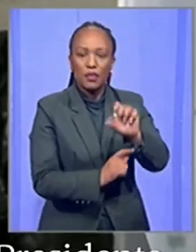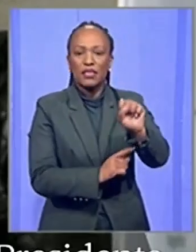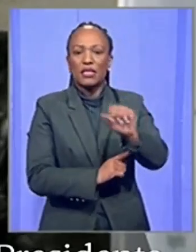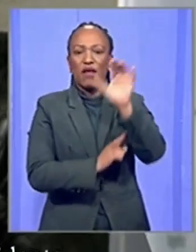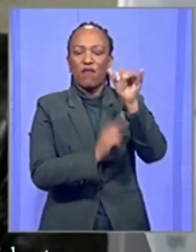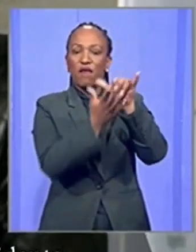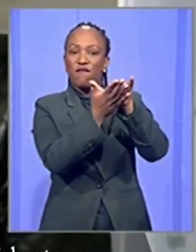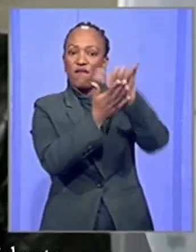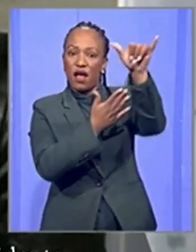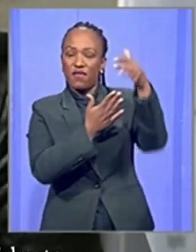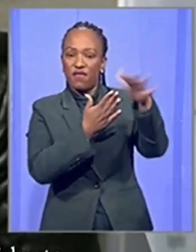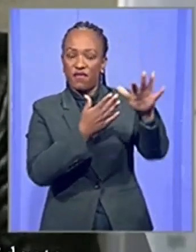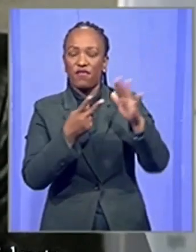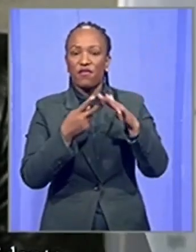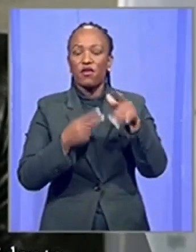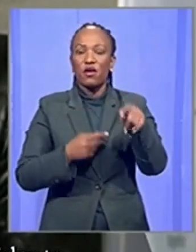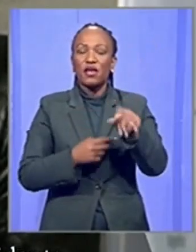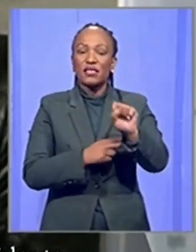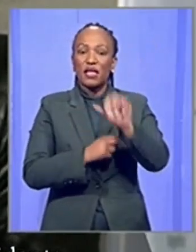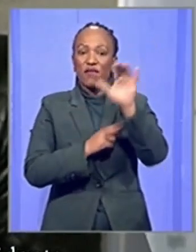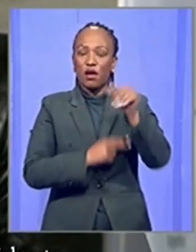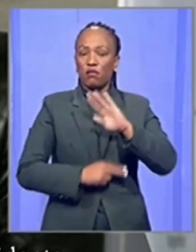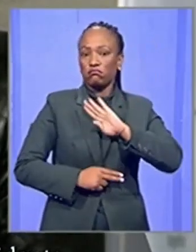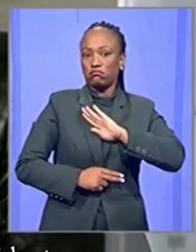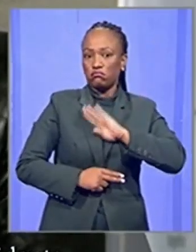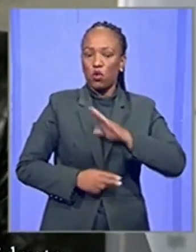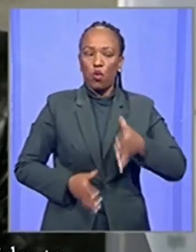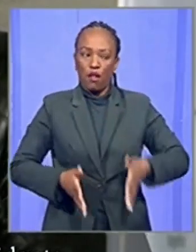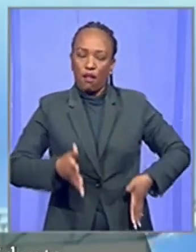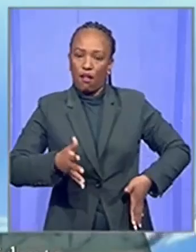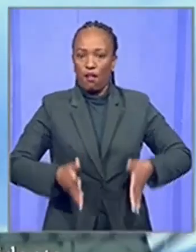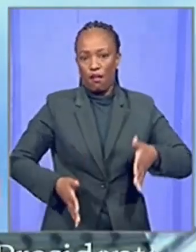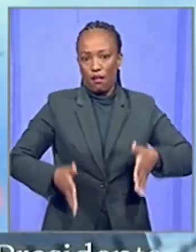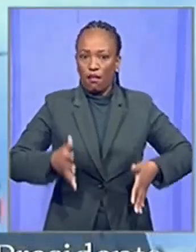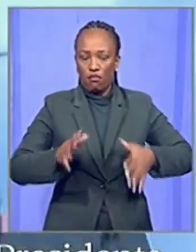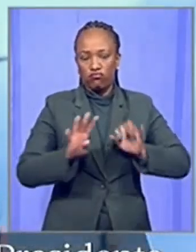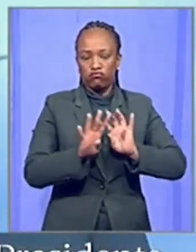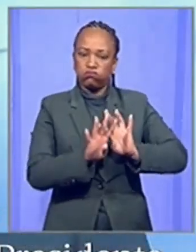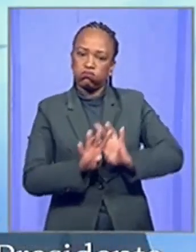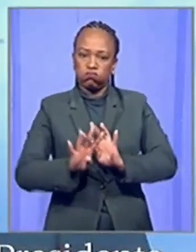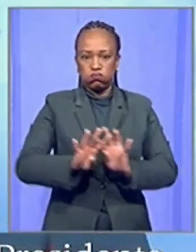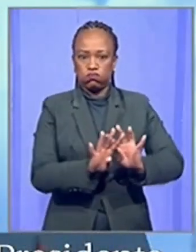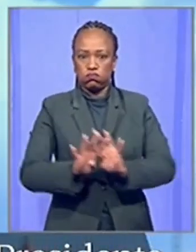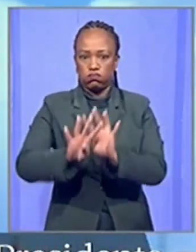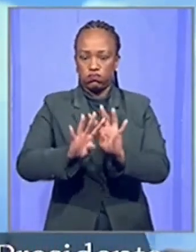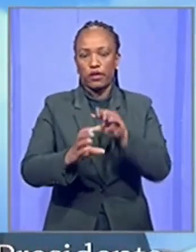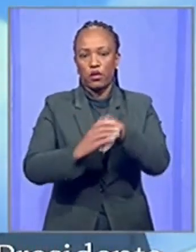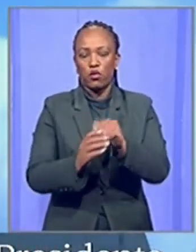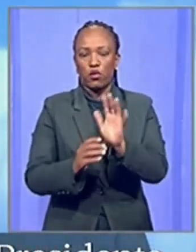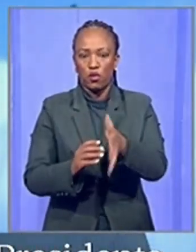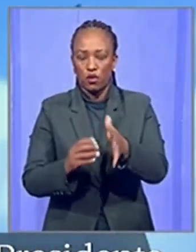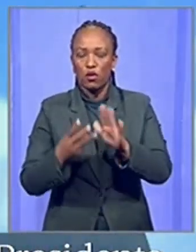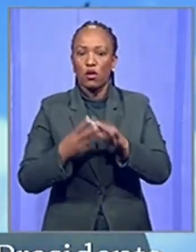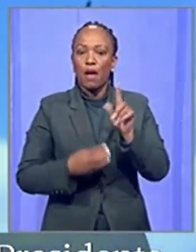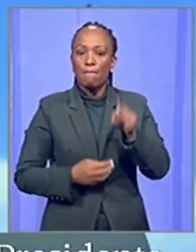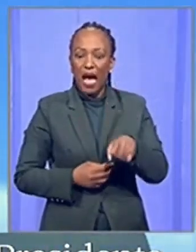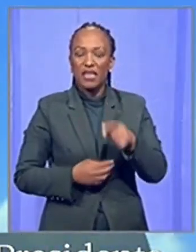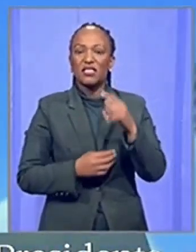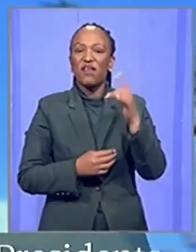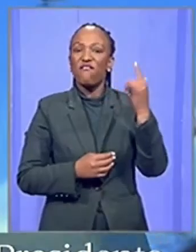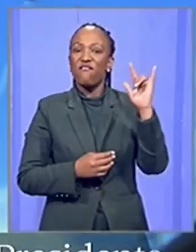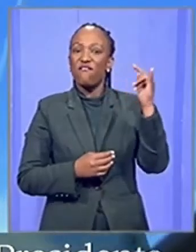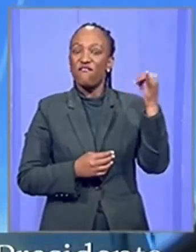the inspection of the South African National Defence Force battalions, a battalion march past, and a mast fly past, which will